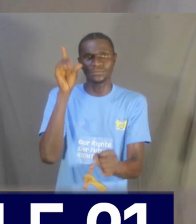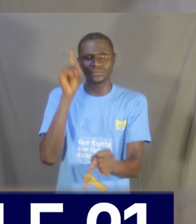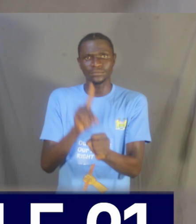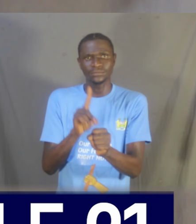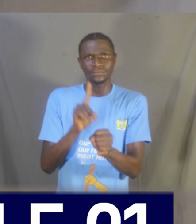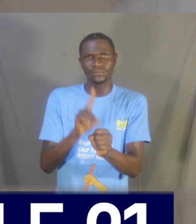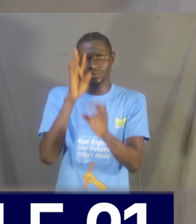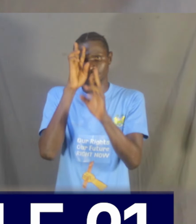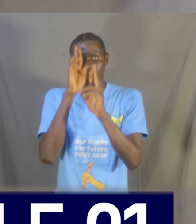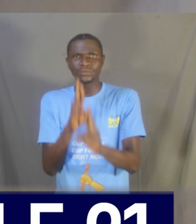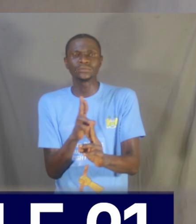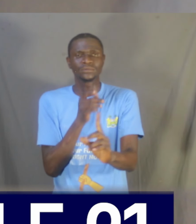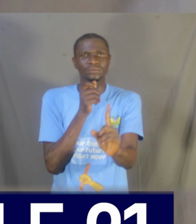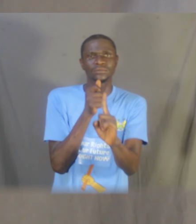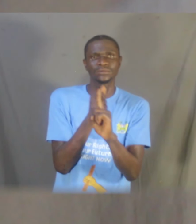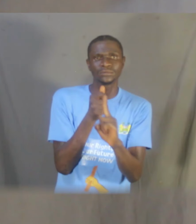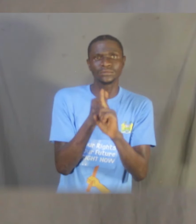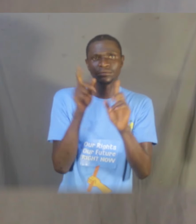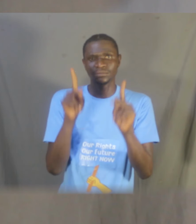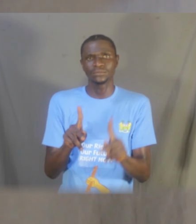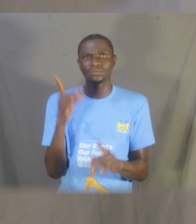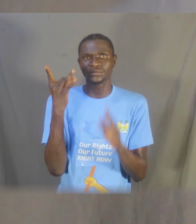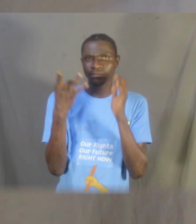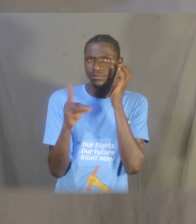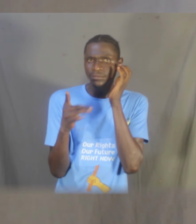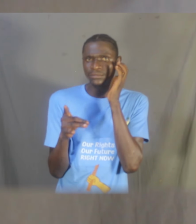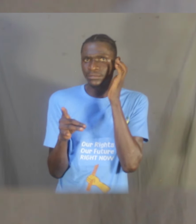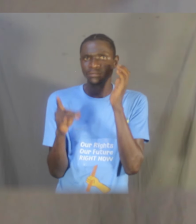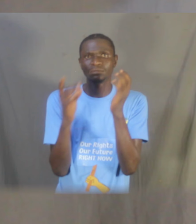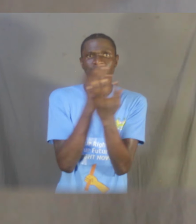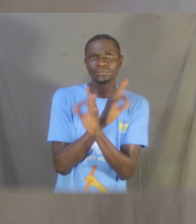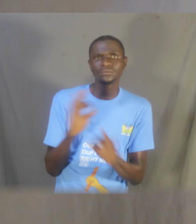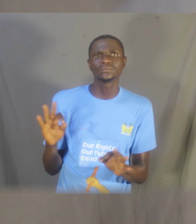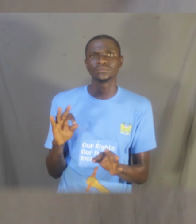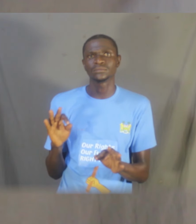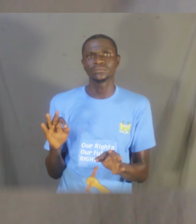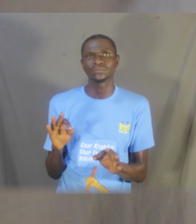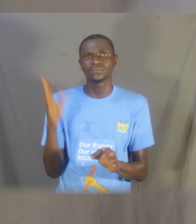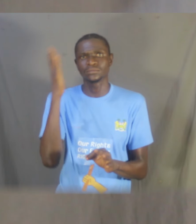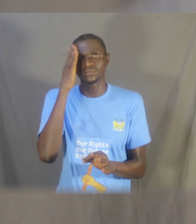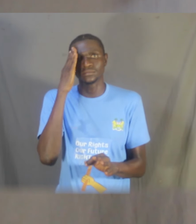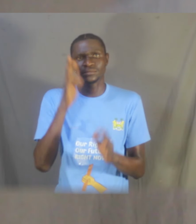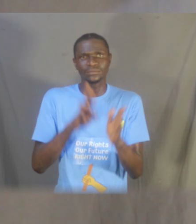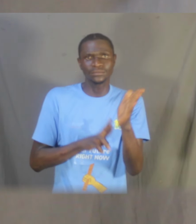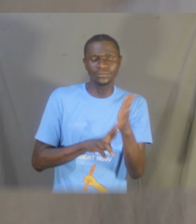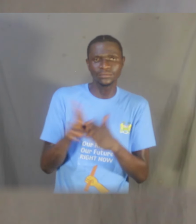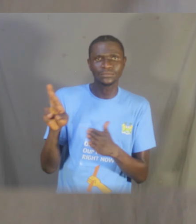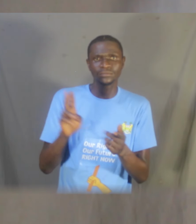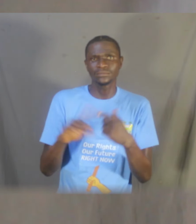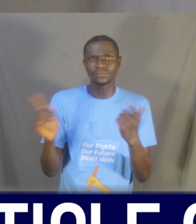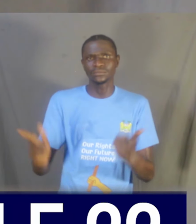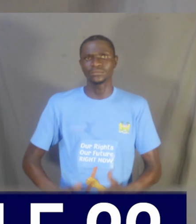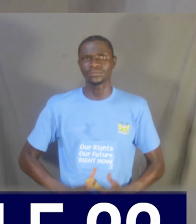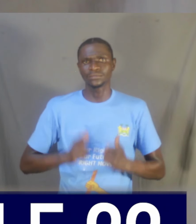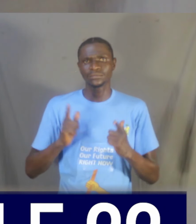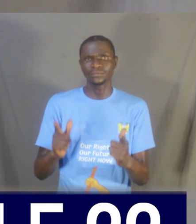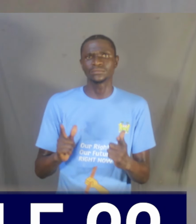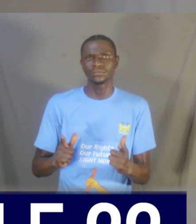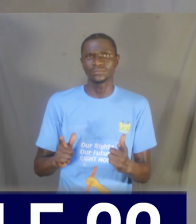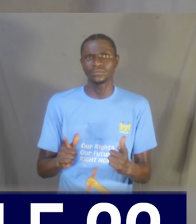21. Freedom of expression. Affirms the right to freedom of expression and access to information in accessible formats.